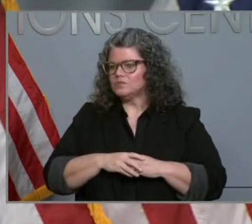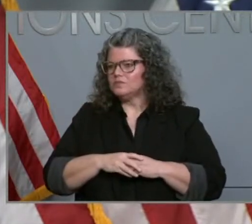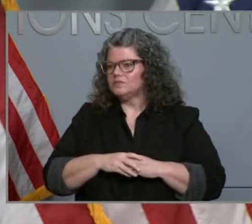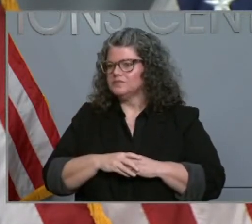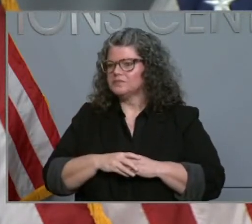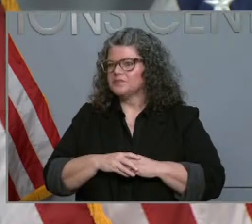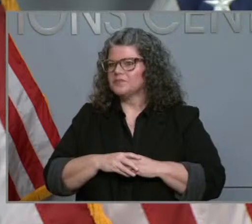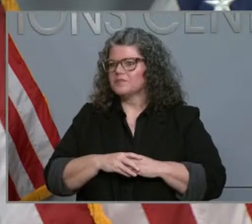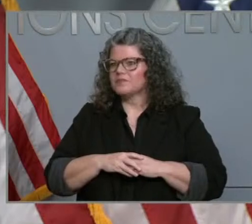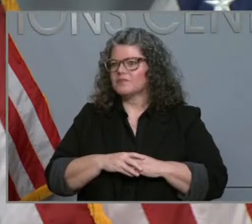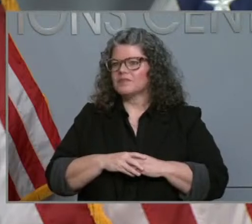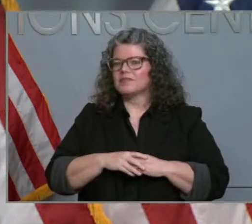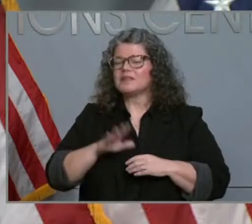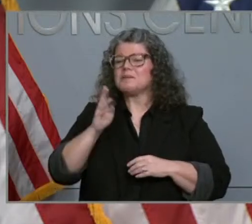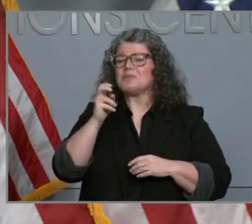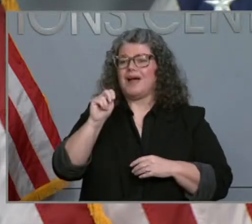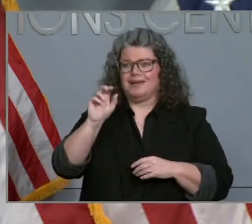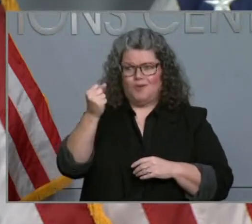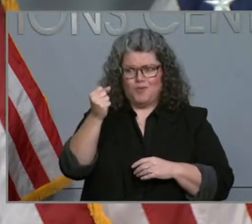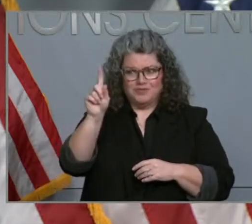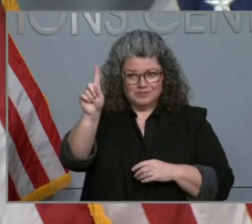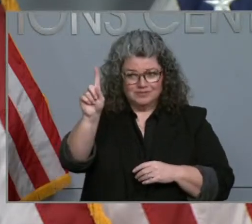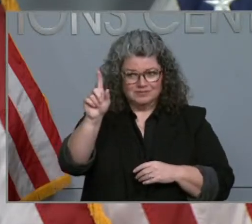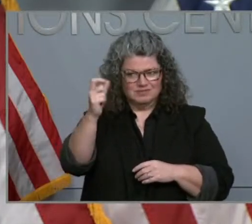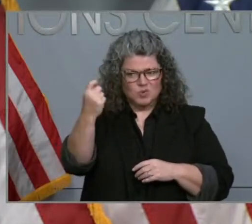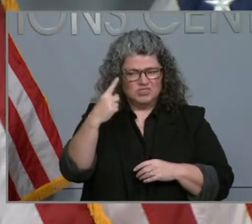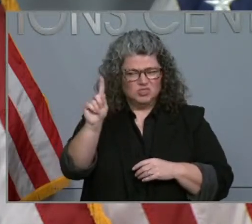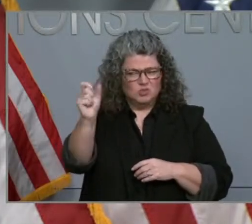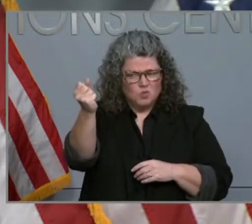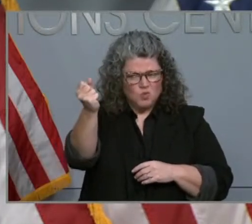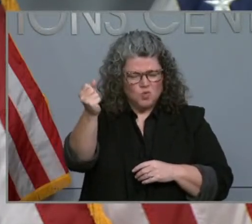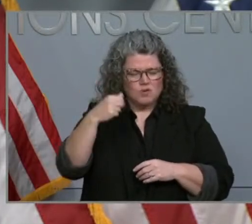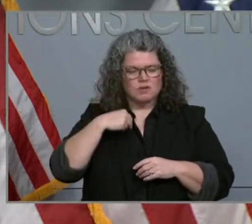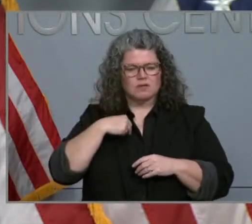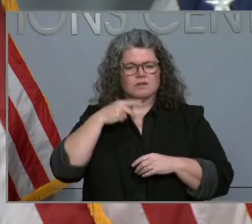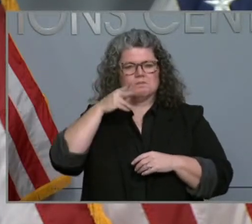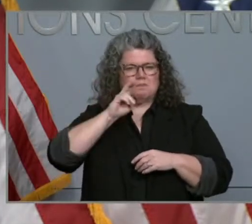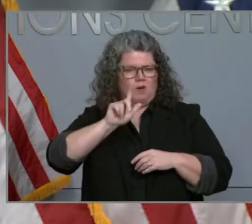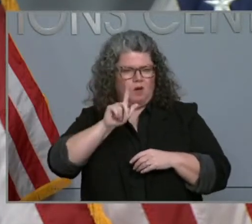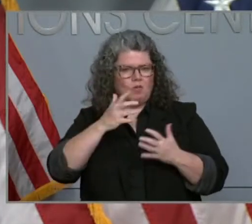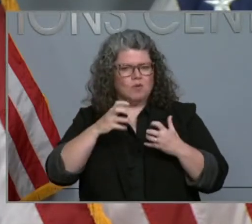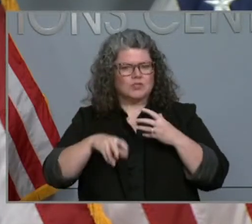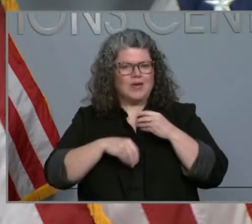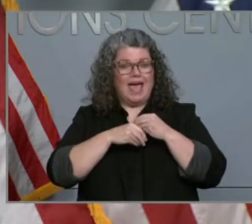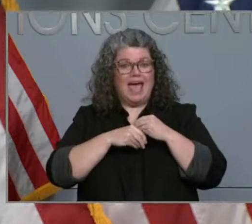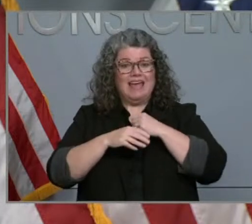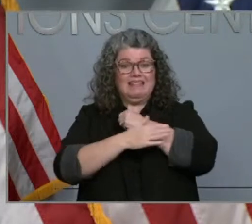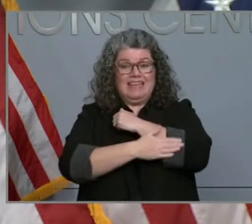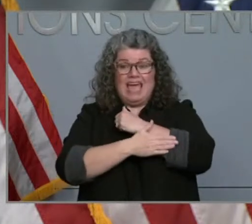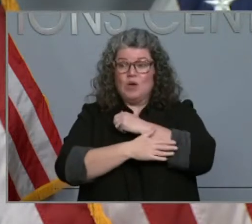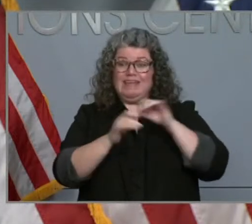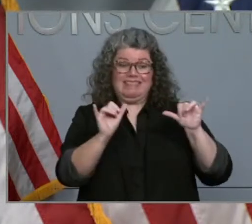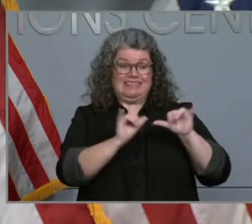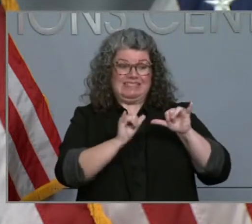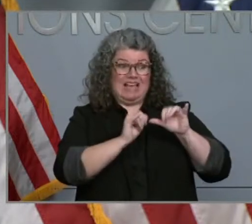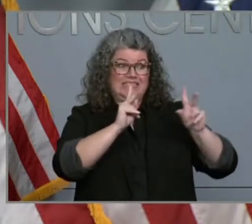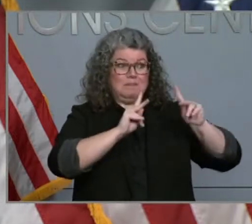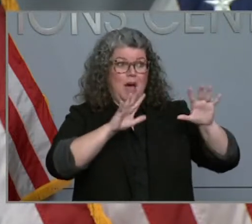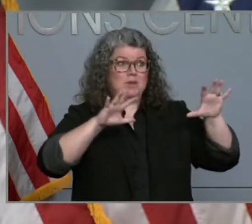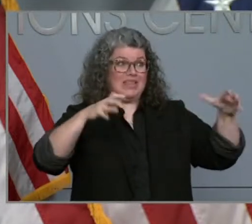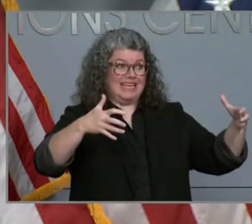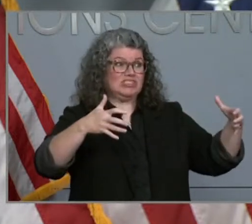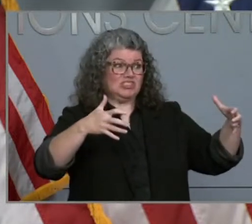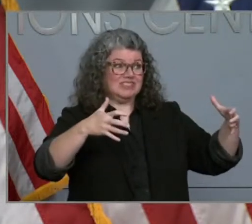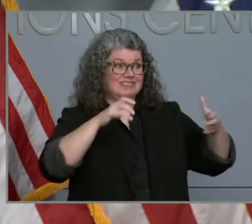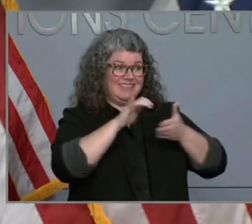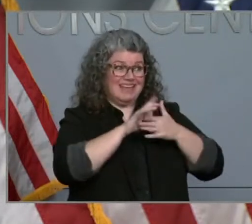Brian. Brian, give me 1 second. I just wanted to add to the question that, the size of the county, the population of the county could really play into